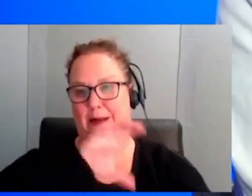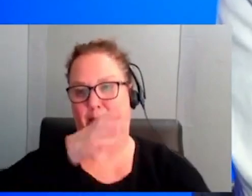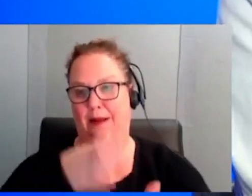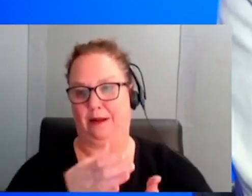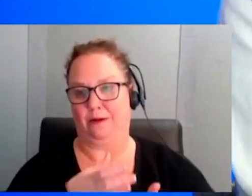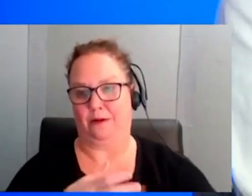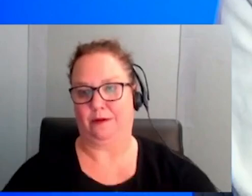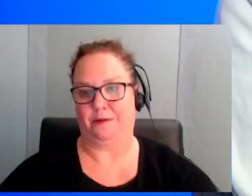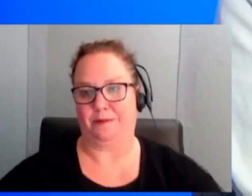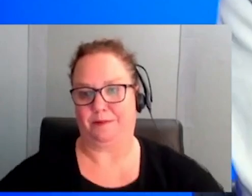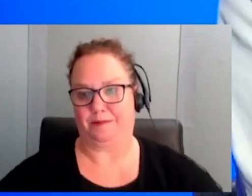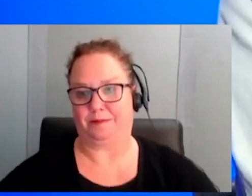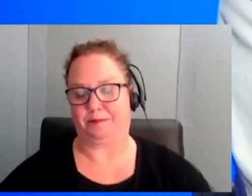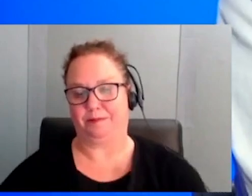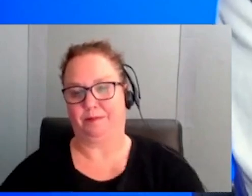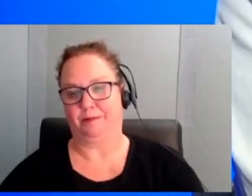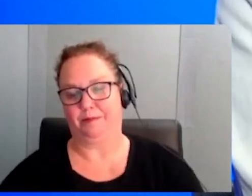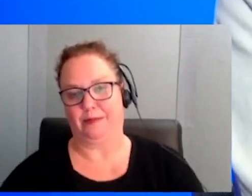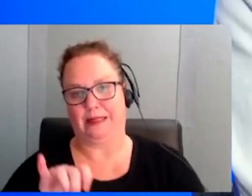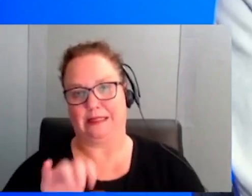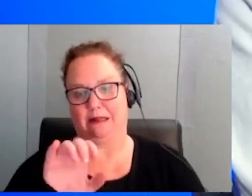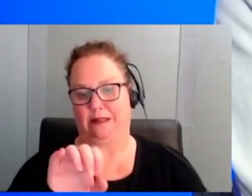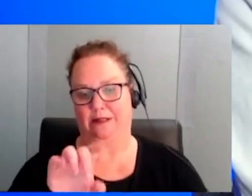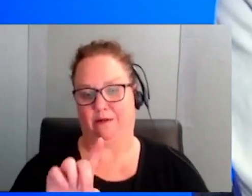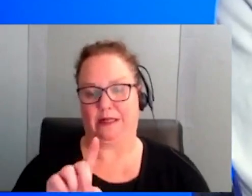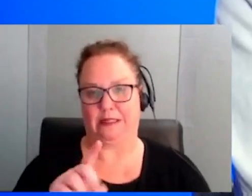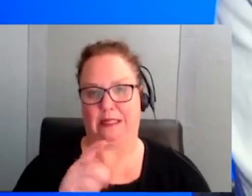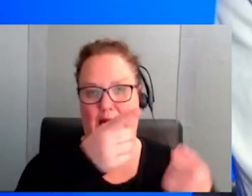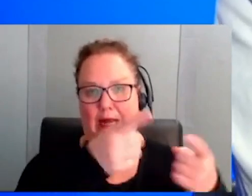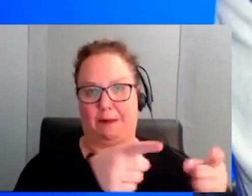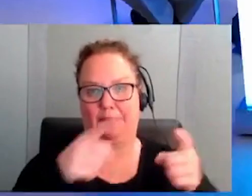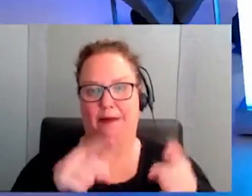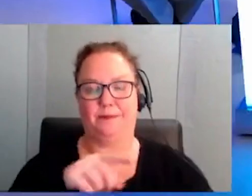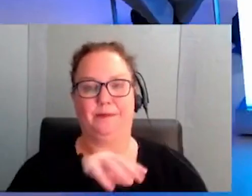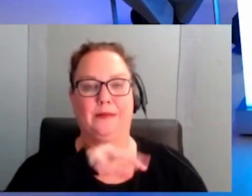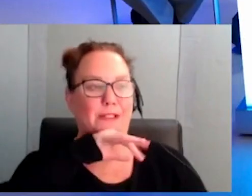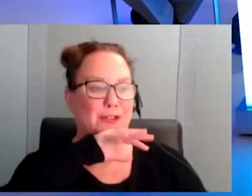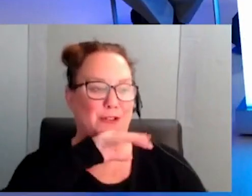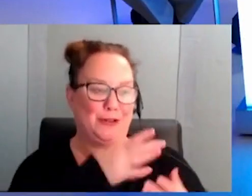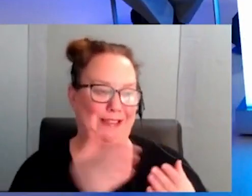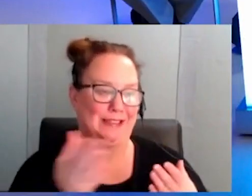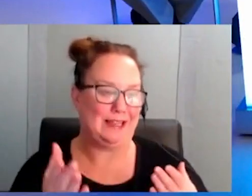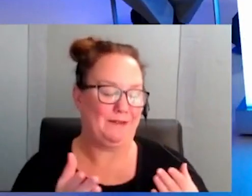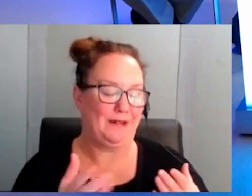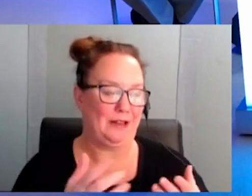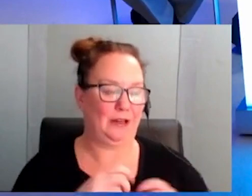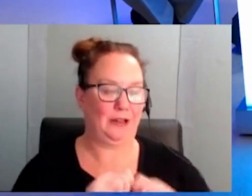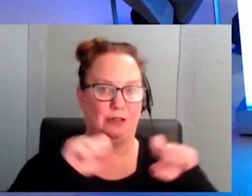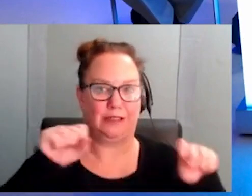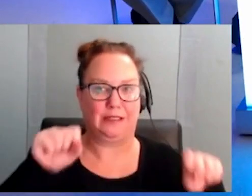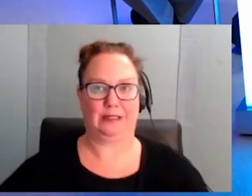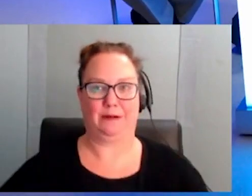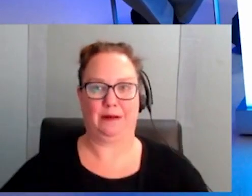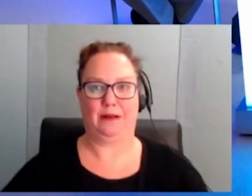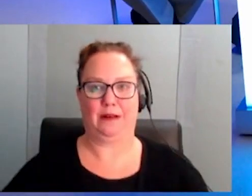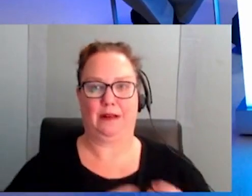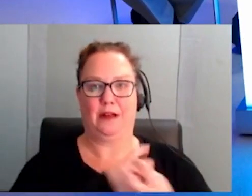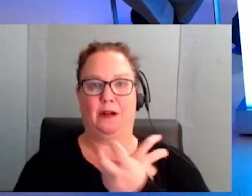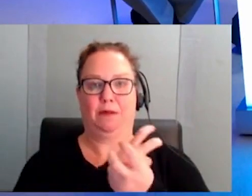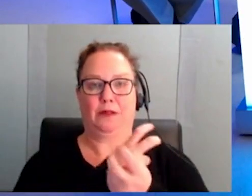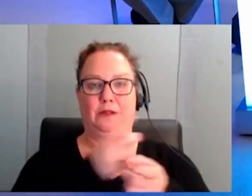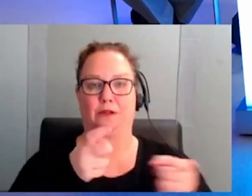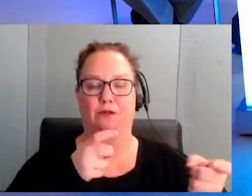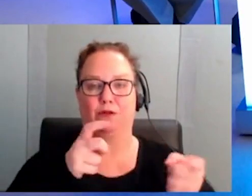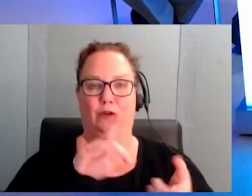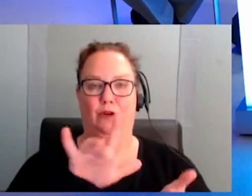so that's how these overdoses really happen. So it's just dirty stuff that you're getting in your system. You're the director of the Poison Control Center.